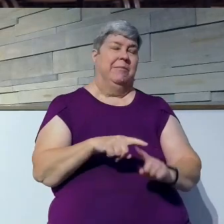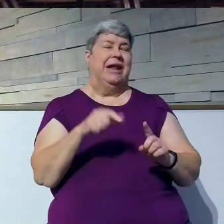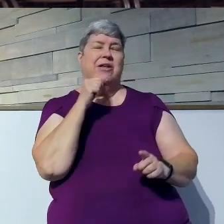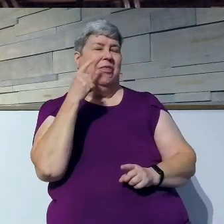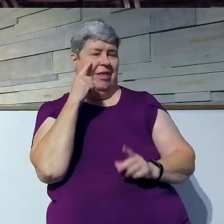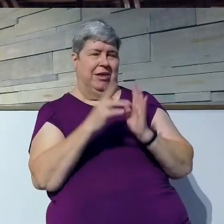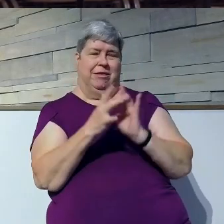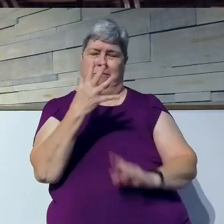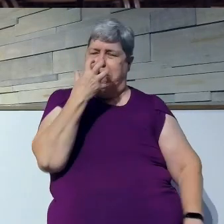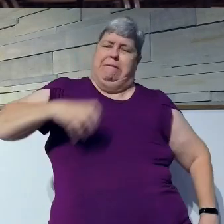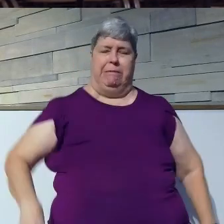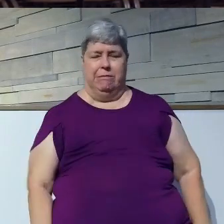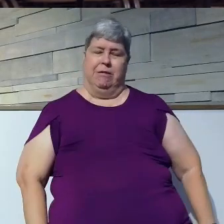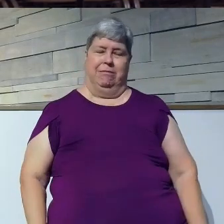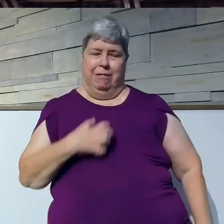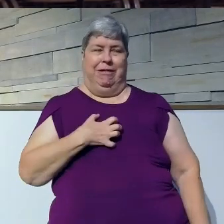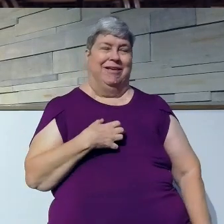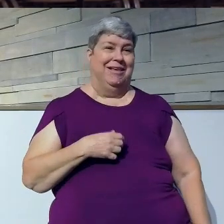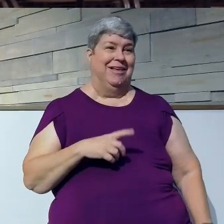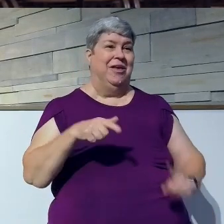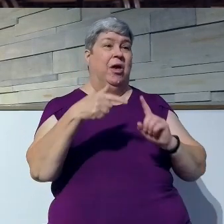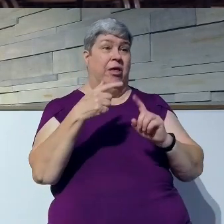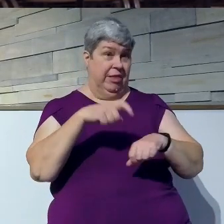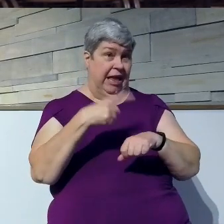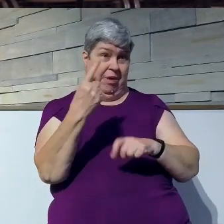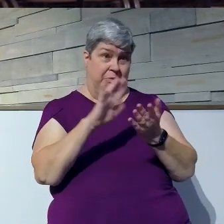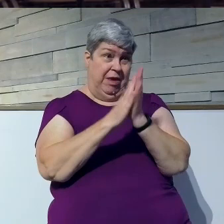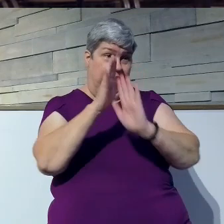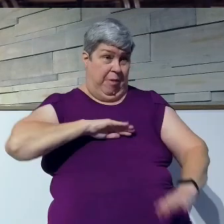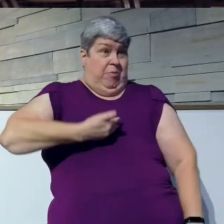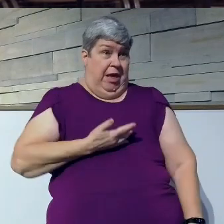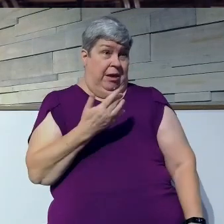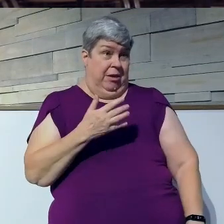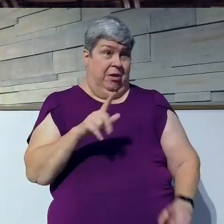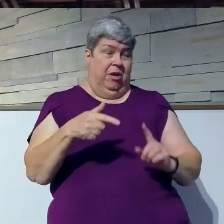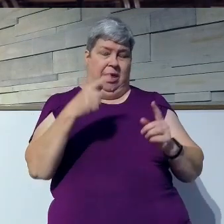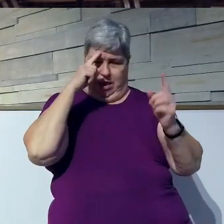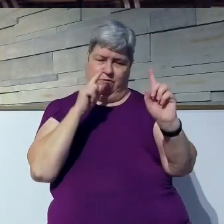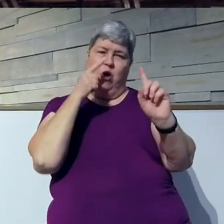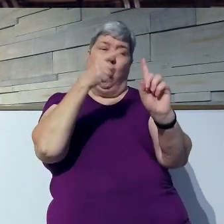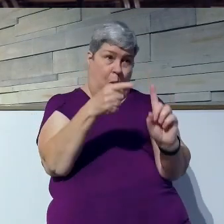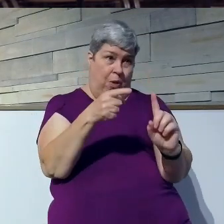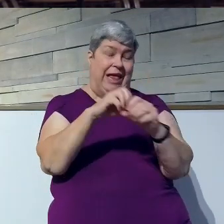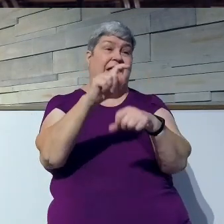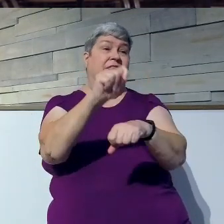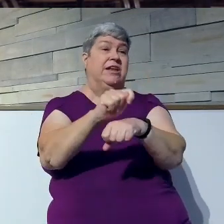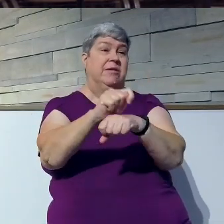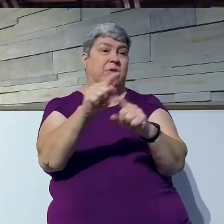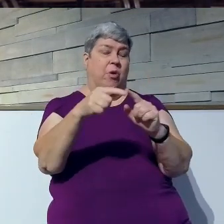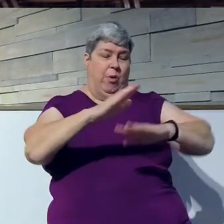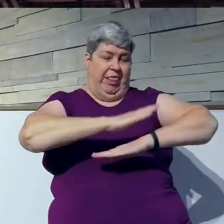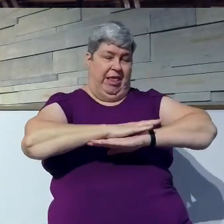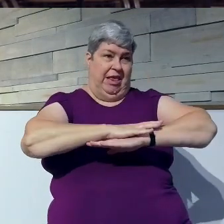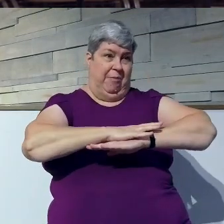ever being grumpy. And the time that he was really upset, it was with purpose in the temple as he